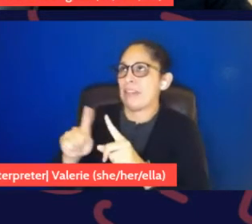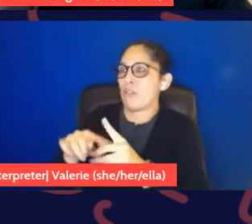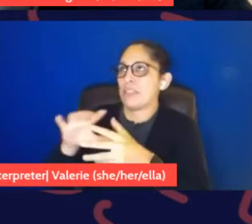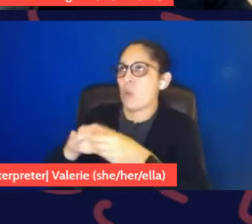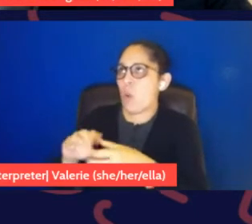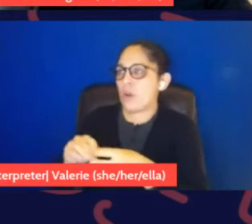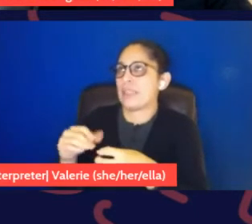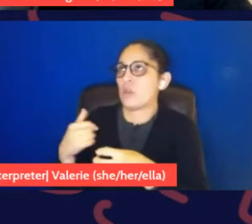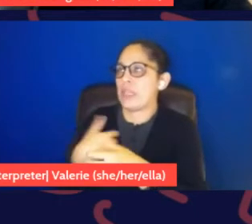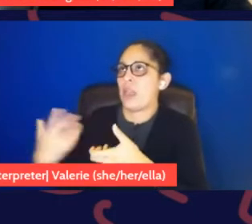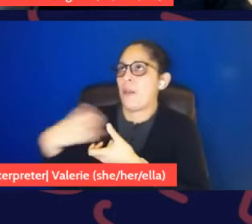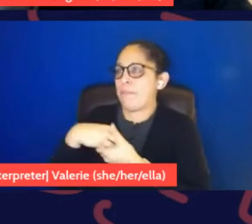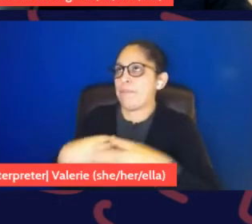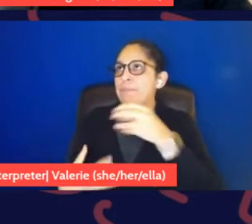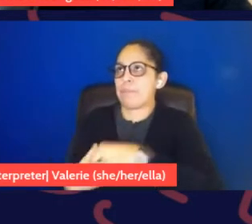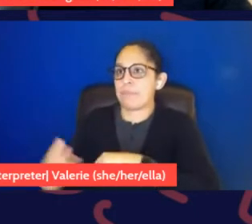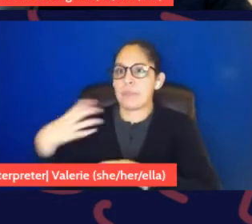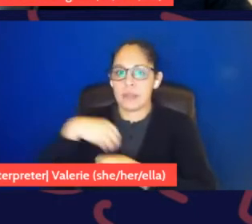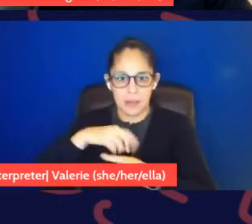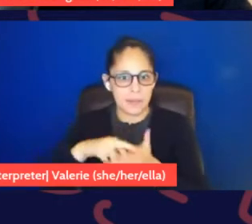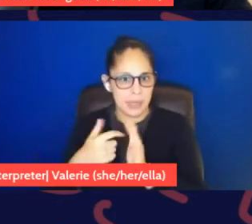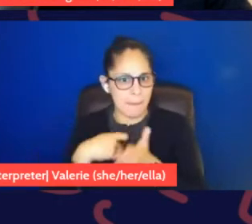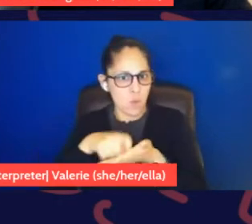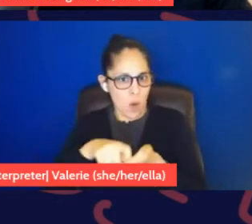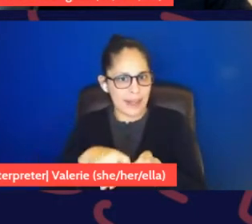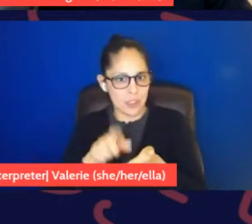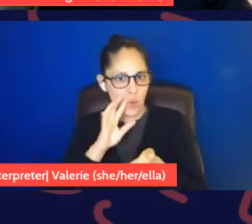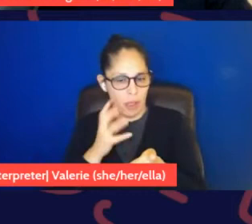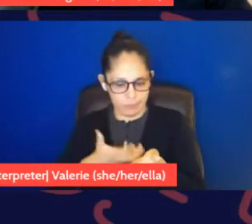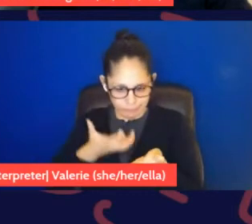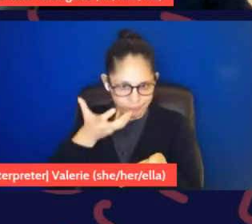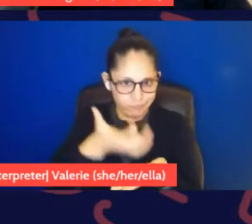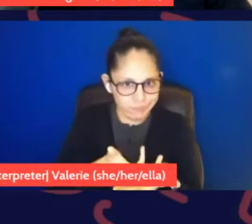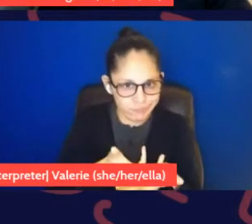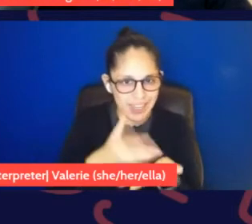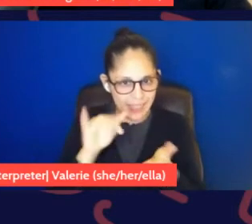that they just start coming out at the moment that we need them.